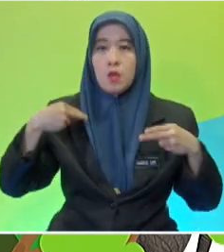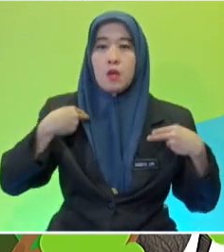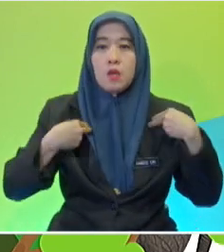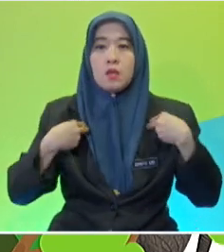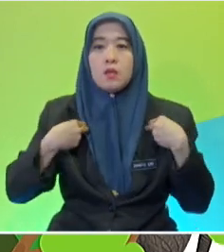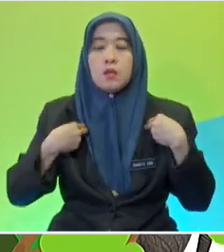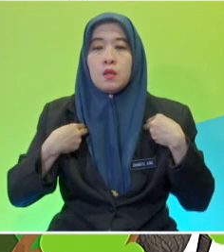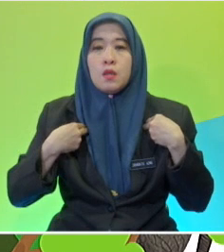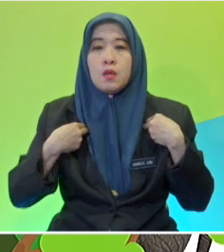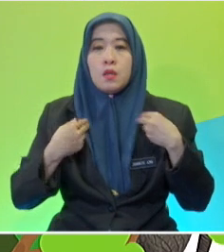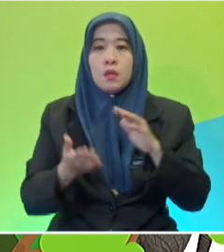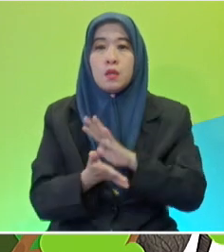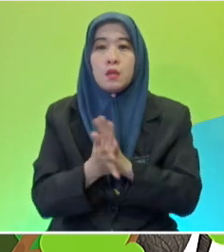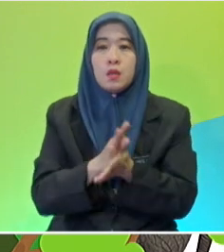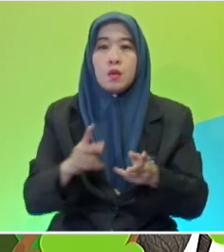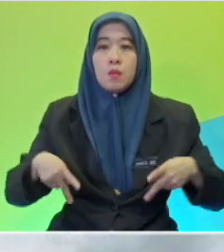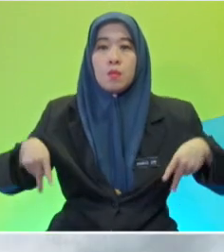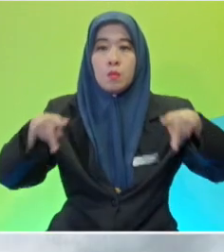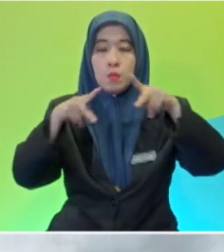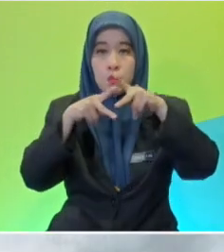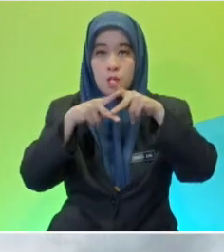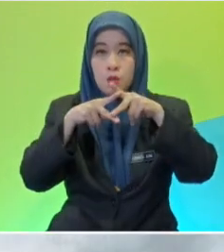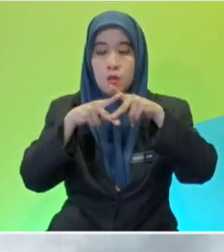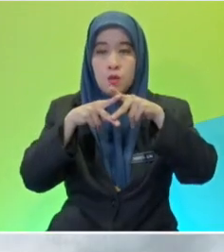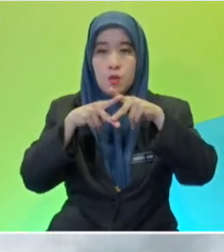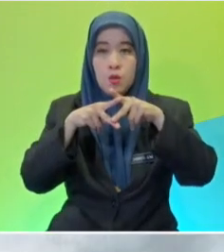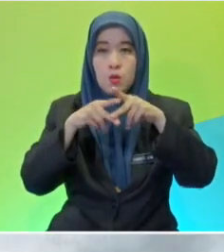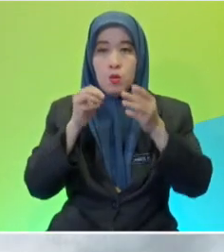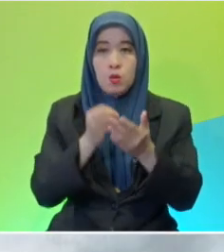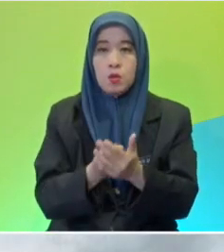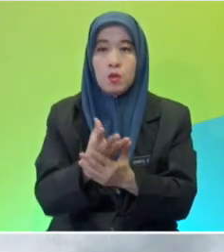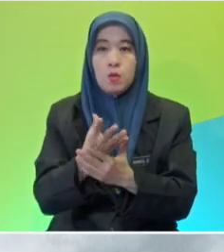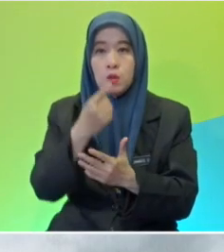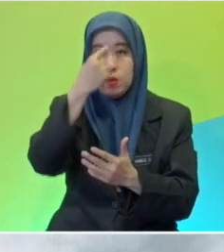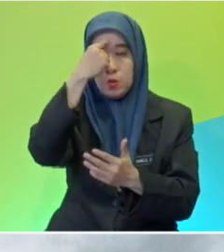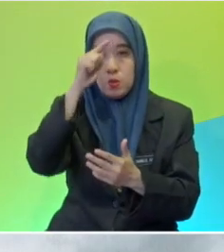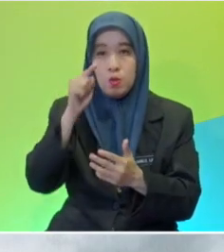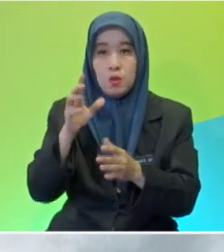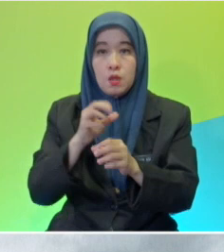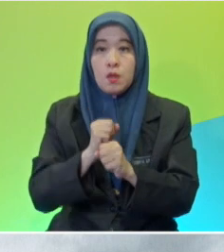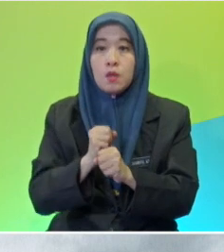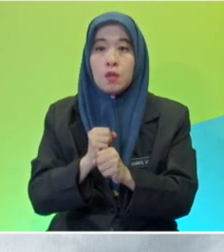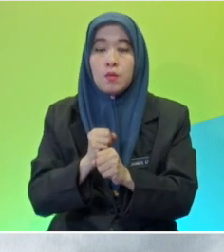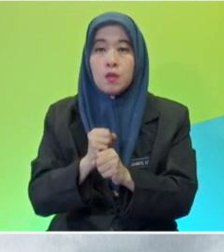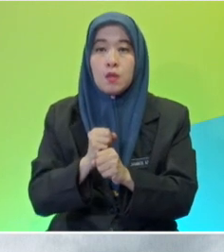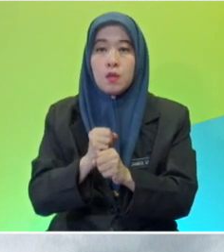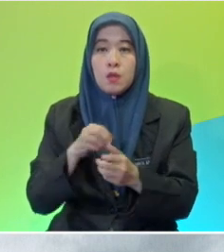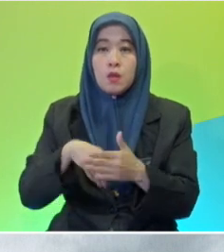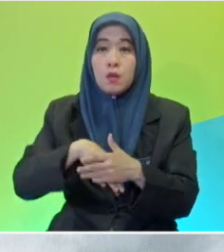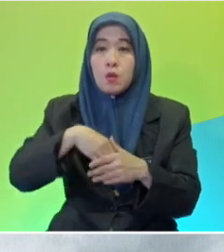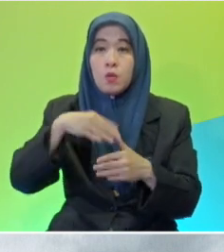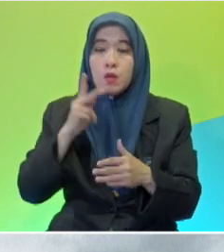they also need the plants to produce air. Okay, plants can produce